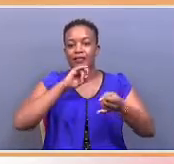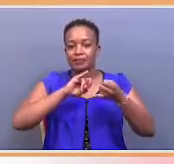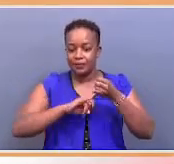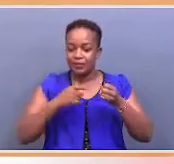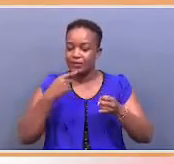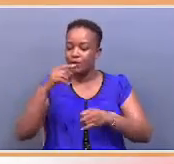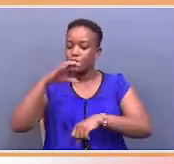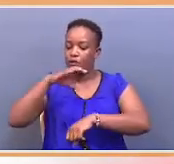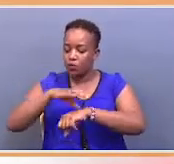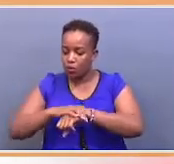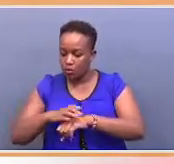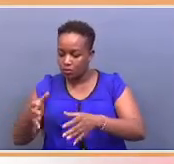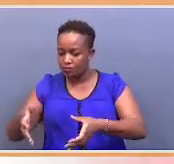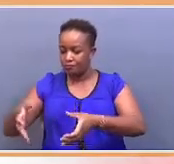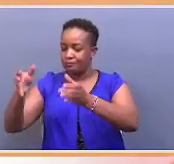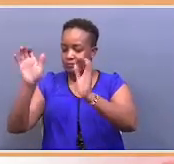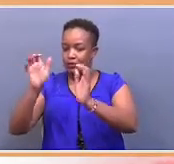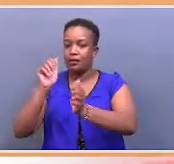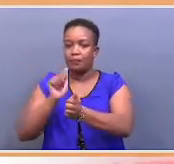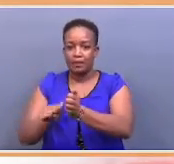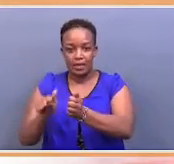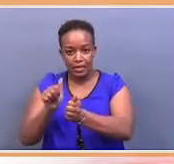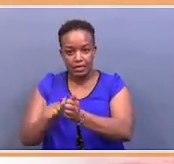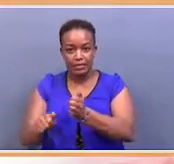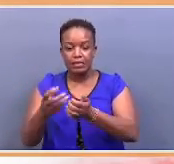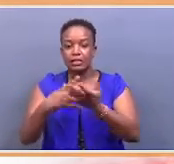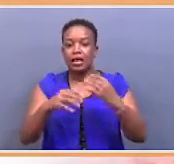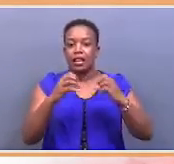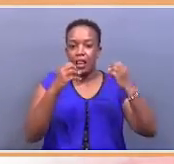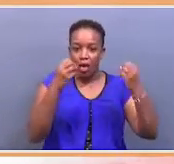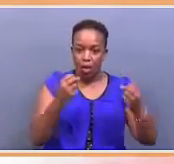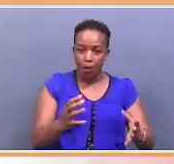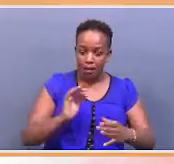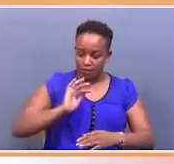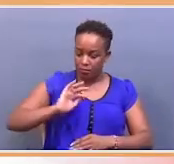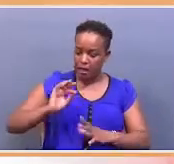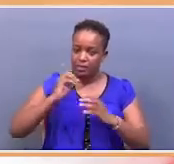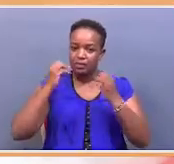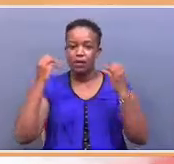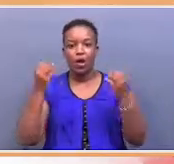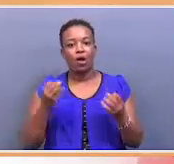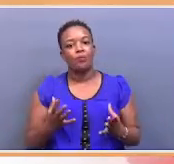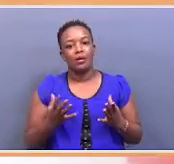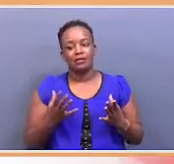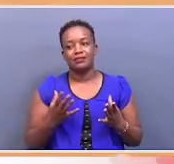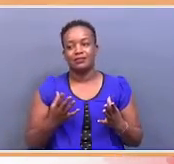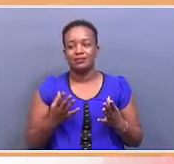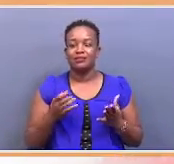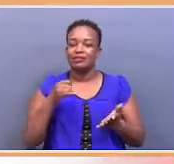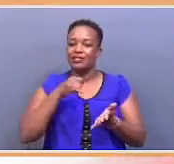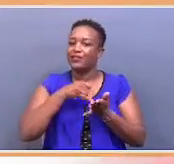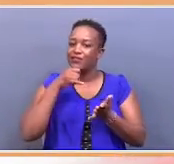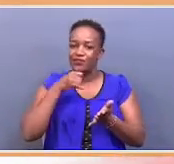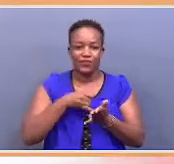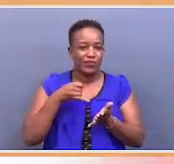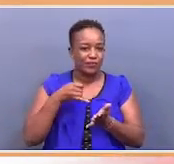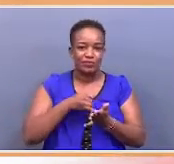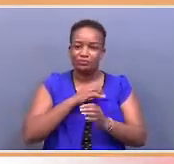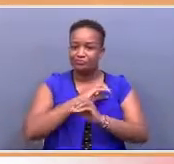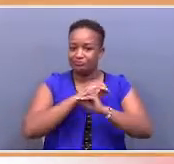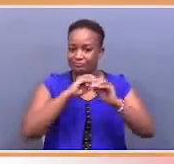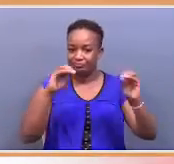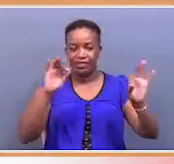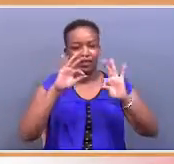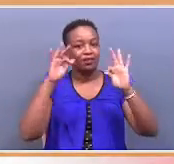ndio tumepata gunia moja ya mahindi, tutauza kiasi gapi, tutabagisha ngapi, batteries tutaweza ku atujumuishwe na wazee wetu